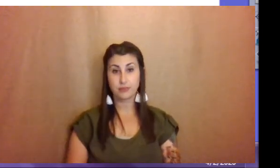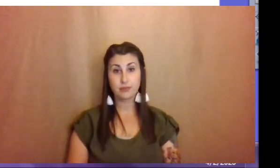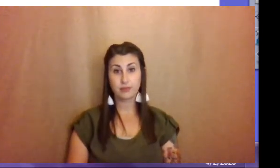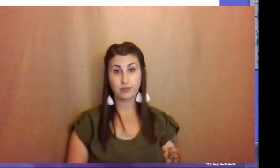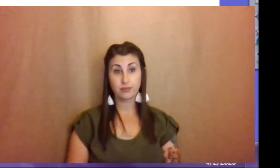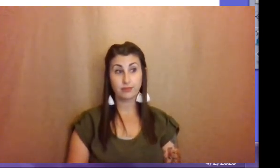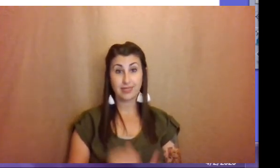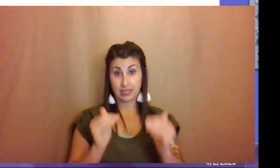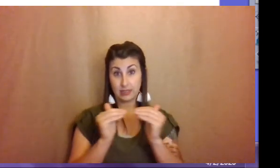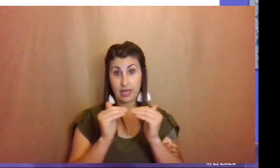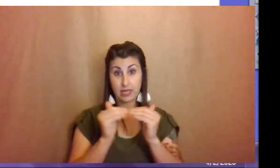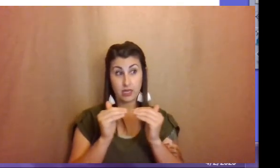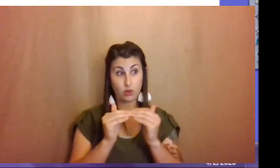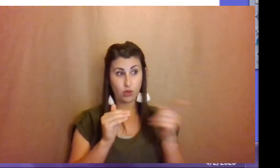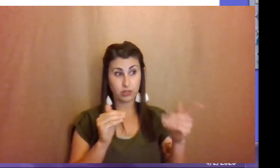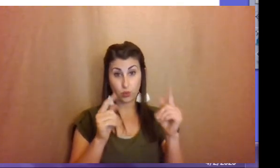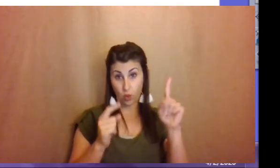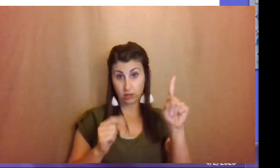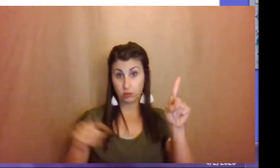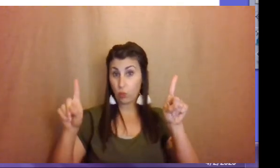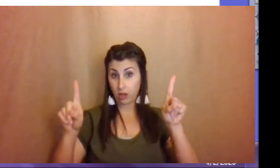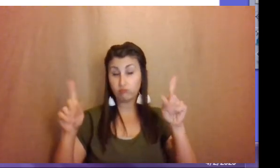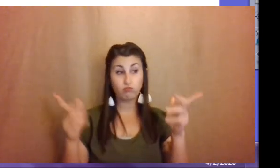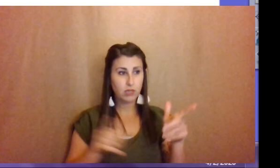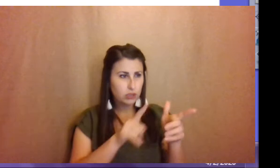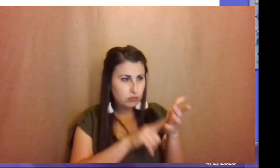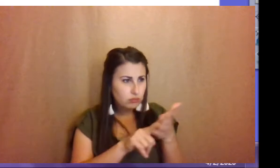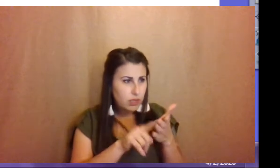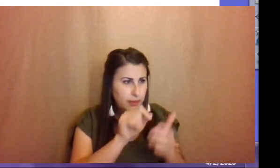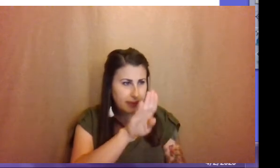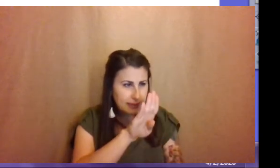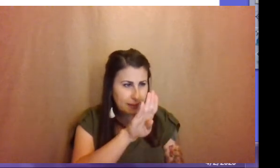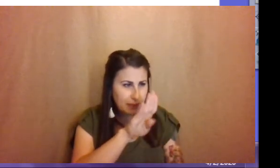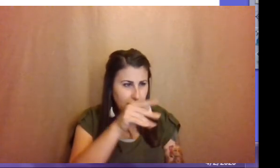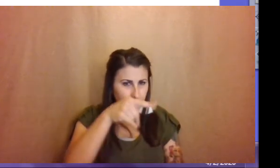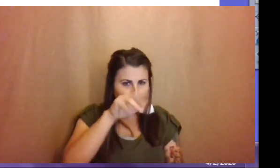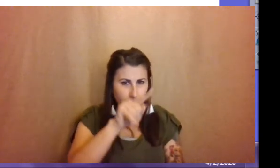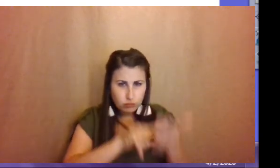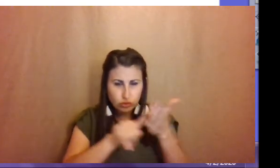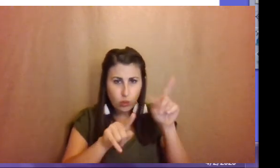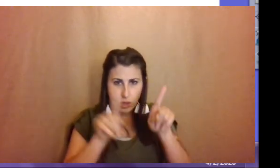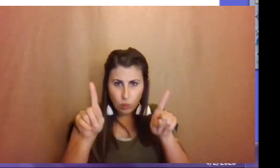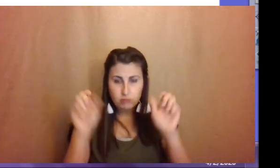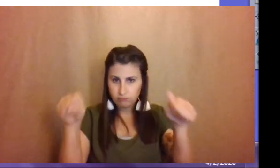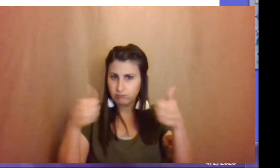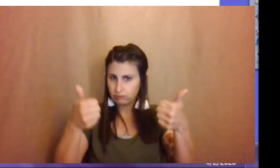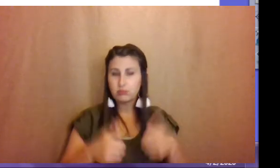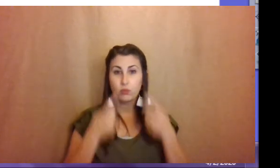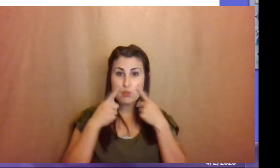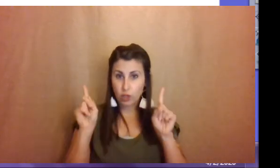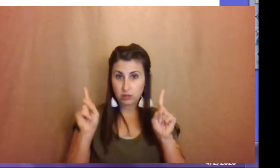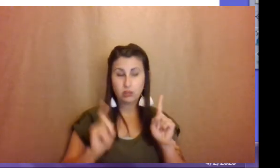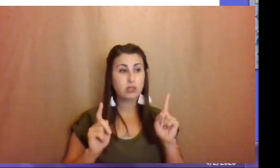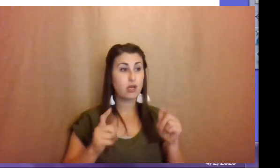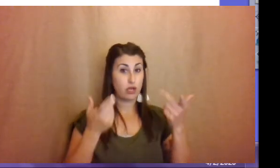1/2. That equals, this makes 1, 1, which equals B prime. Let's check. 1, 1.